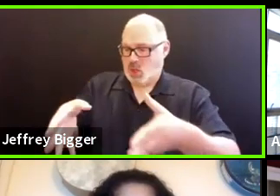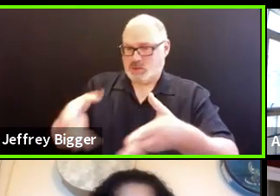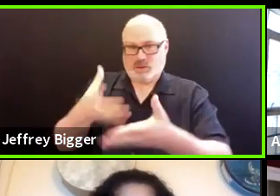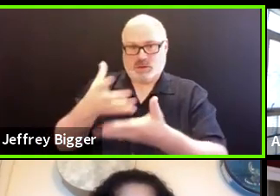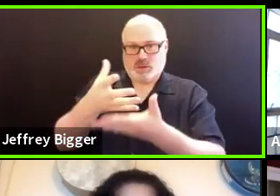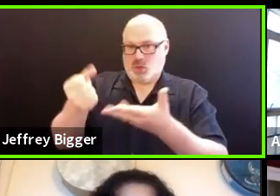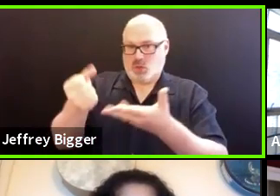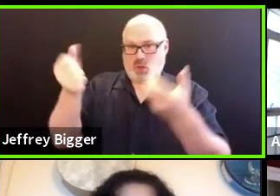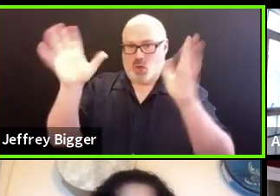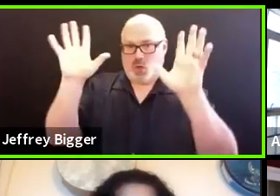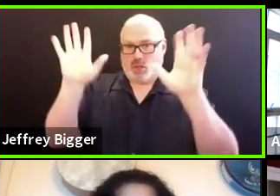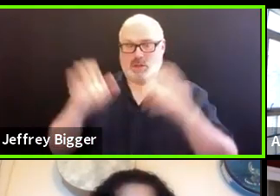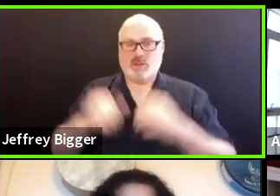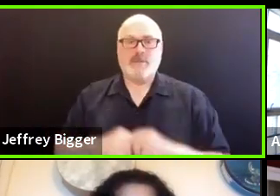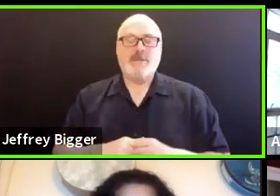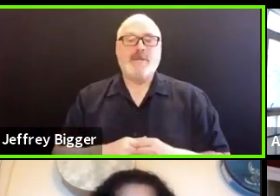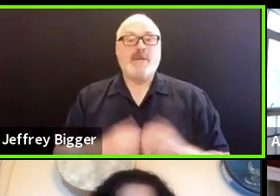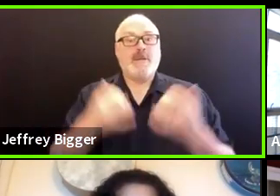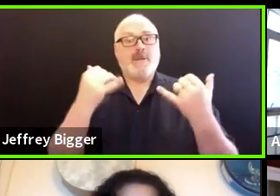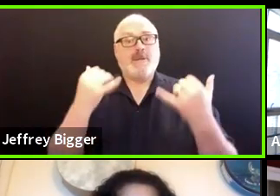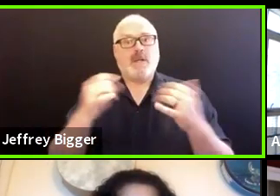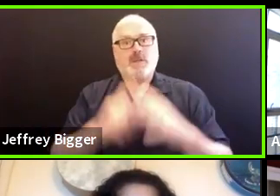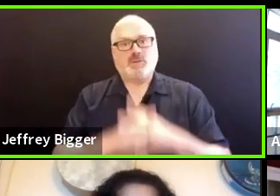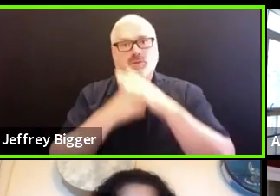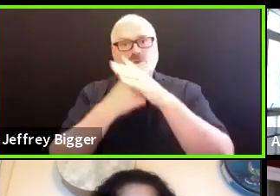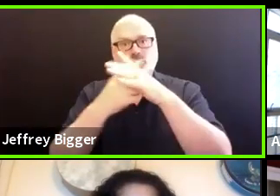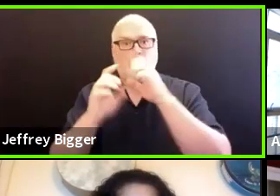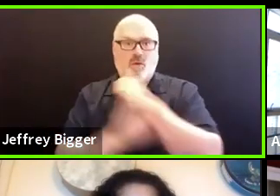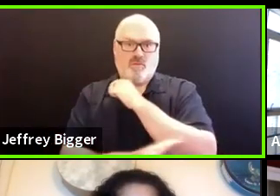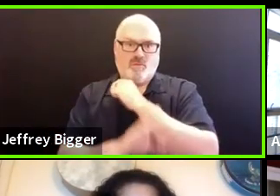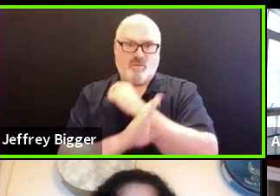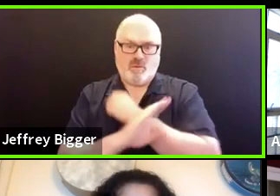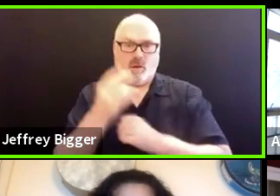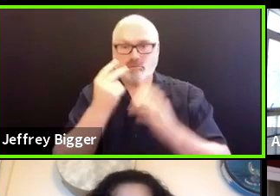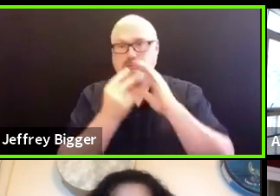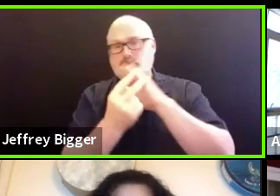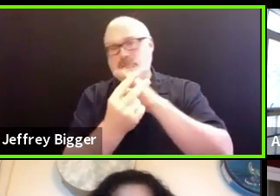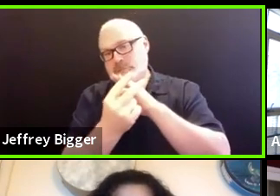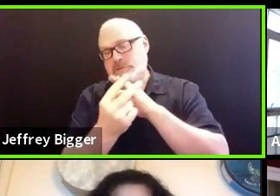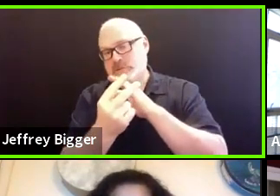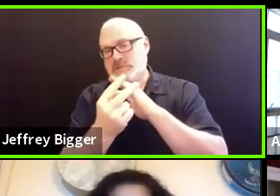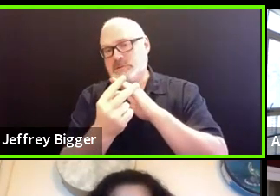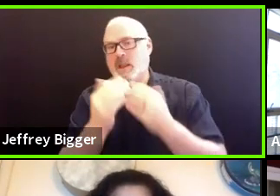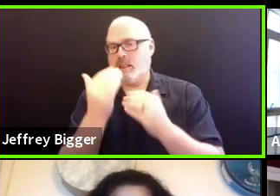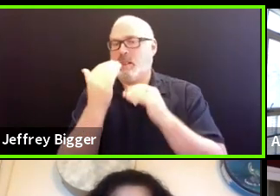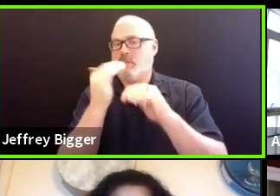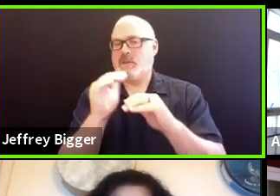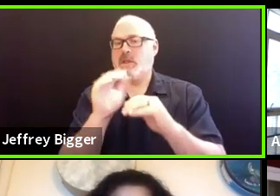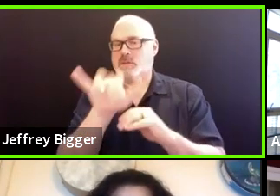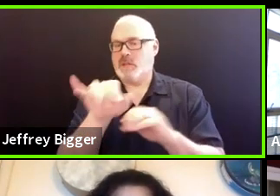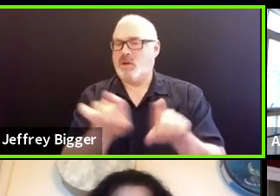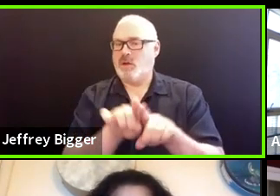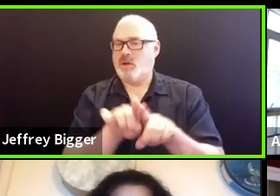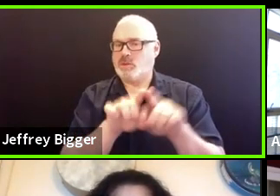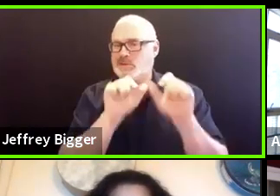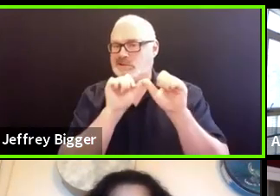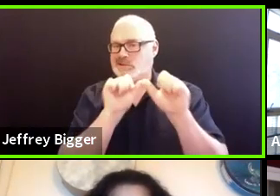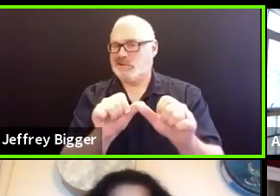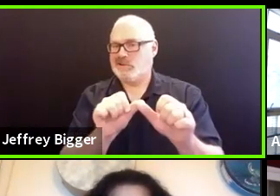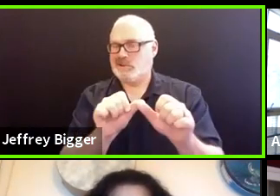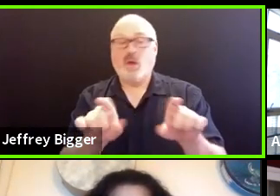lost. And even as we head into fall, we're anticipating that there will be limitations on that. Furthermore, as